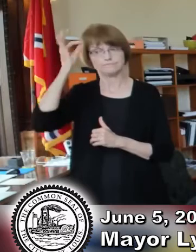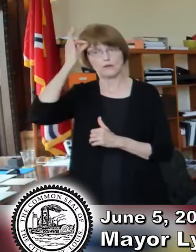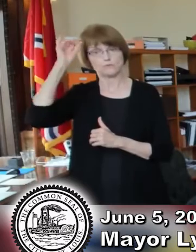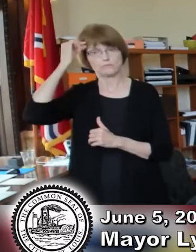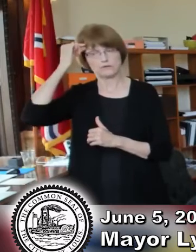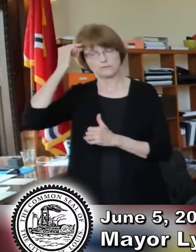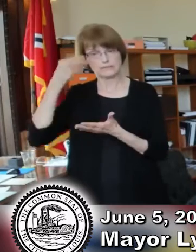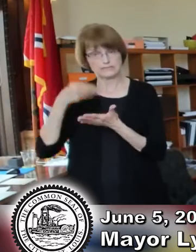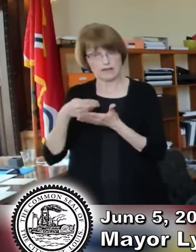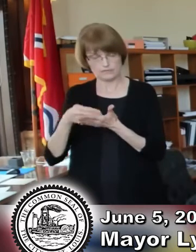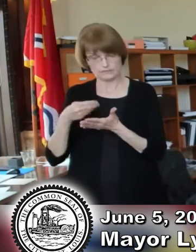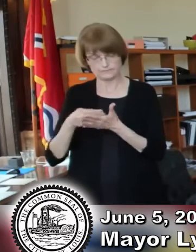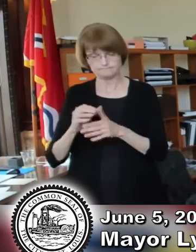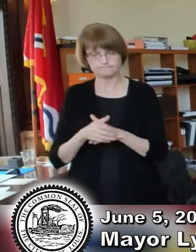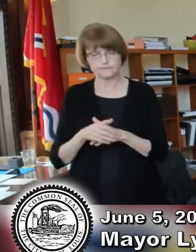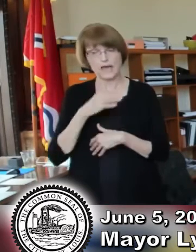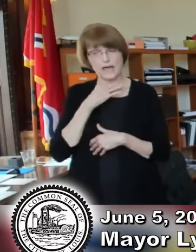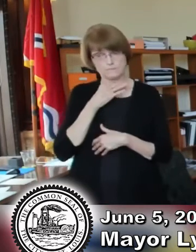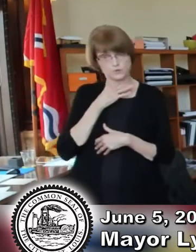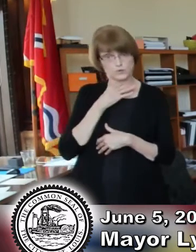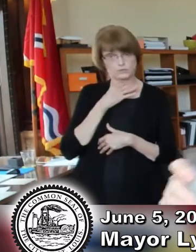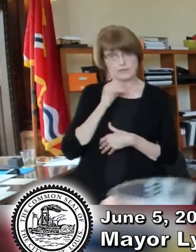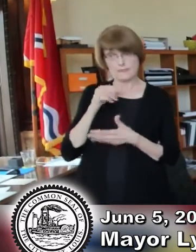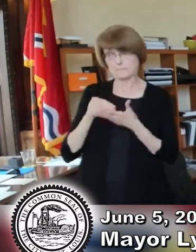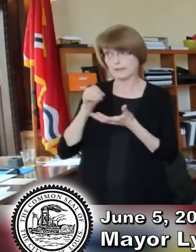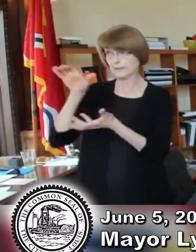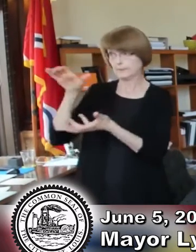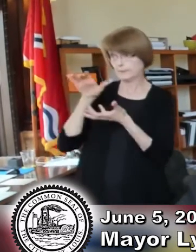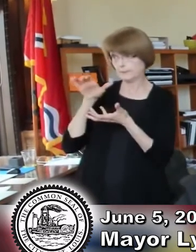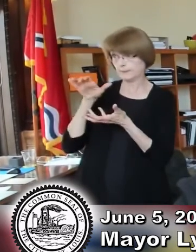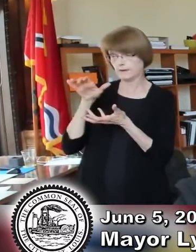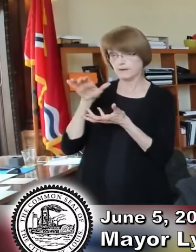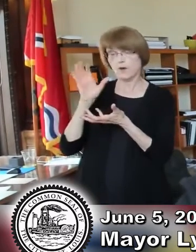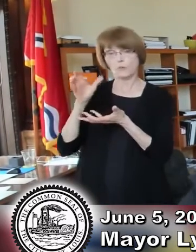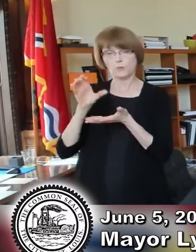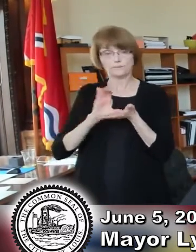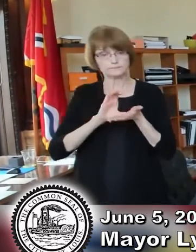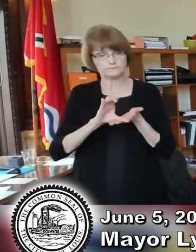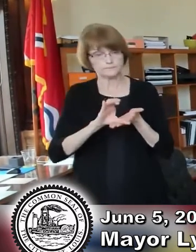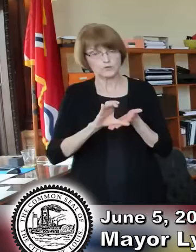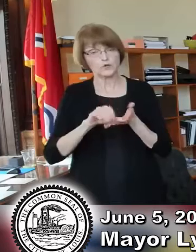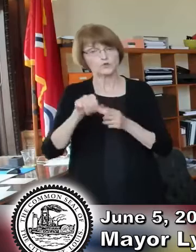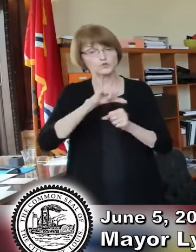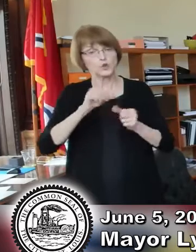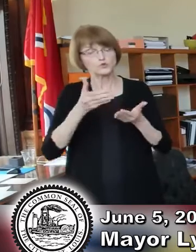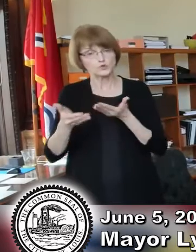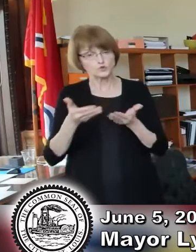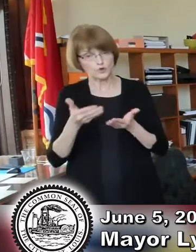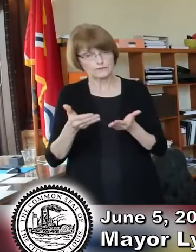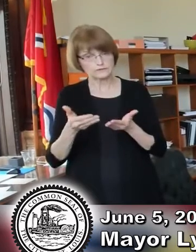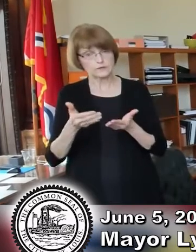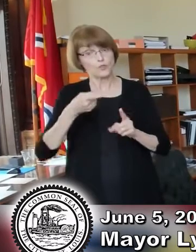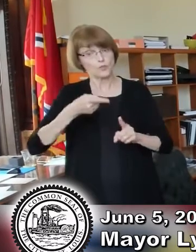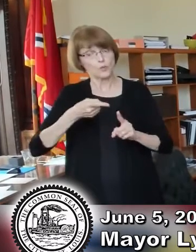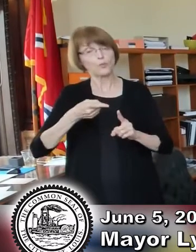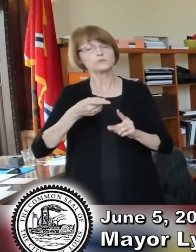the city has received through the CARES Act that will be used towards social services that will help reduce violent